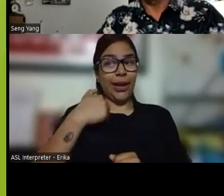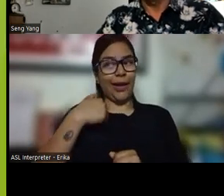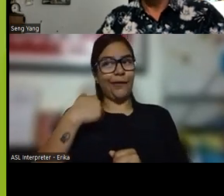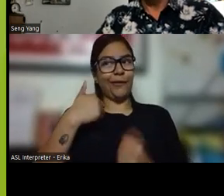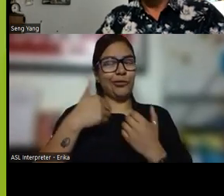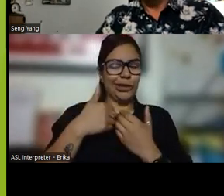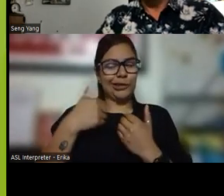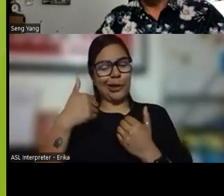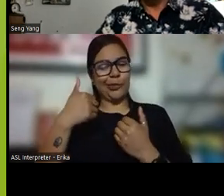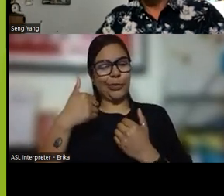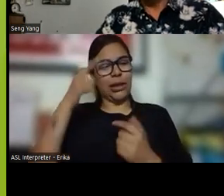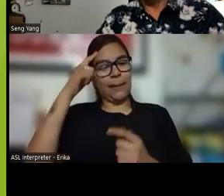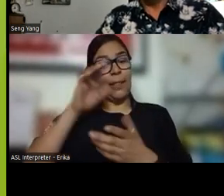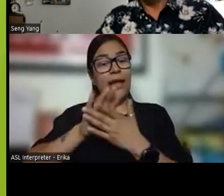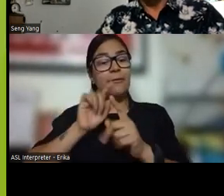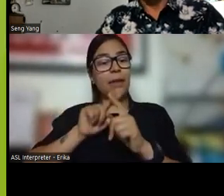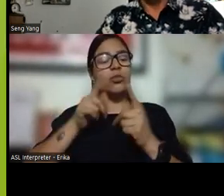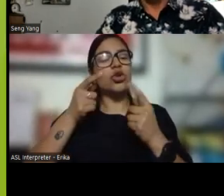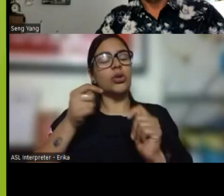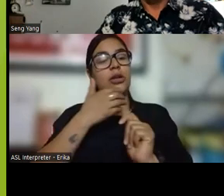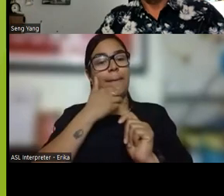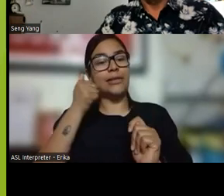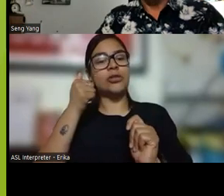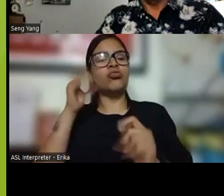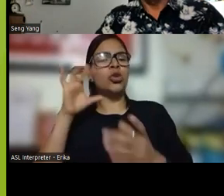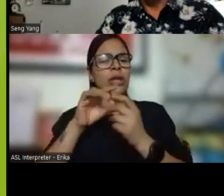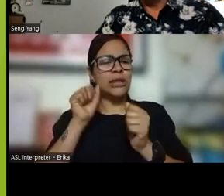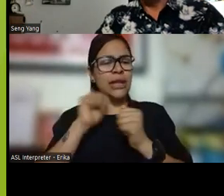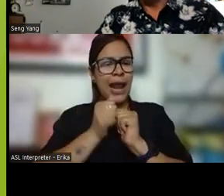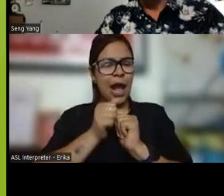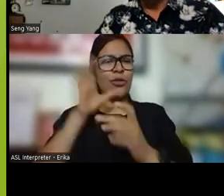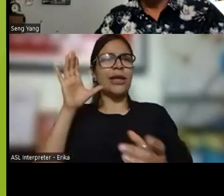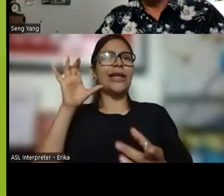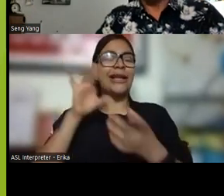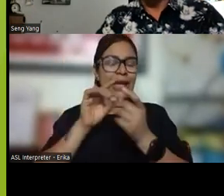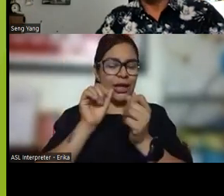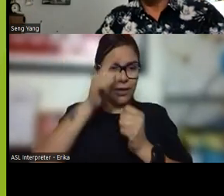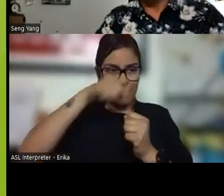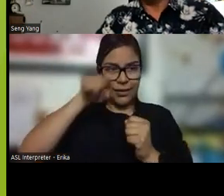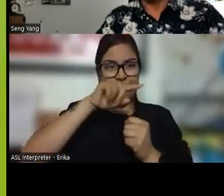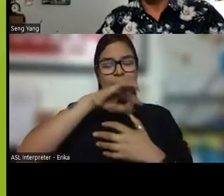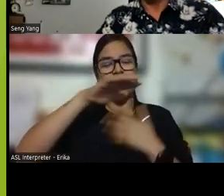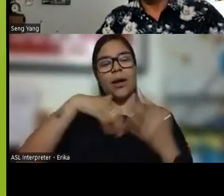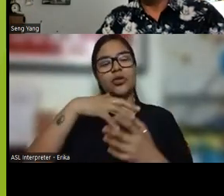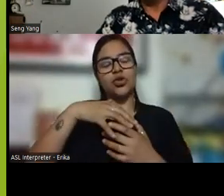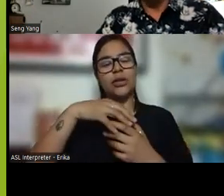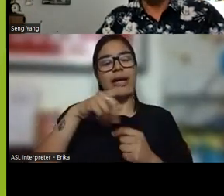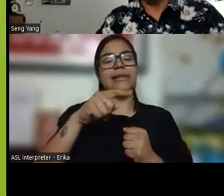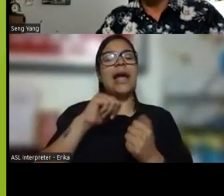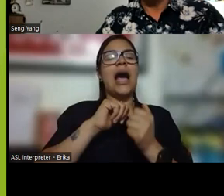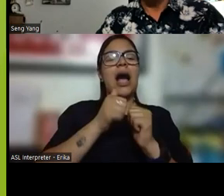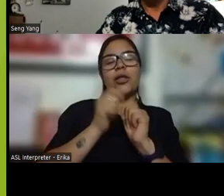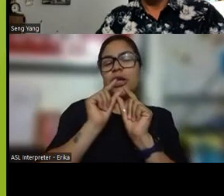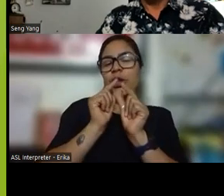have to really culturally for that. Also, we do the recreational groups and have them coming together to the group